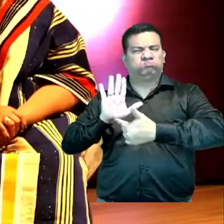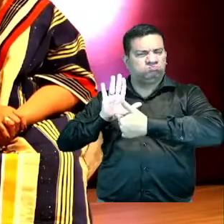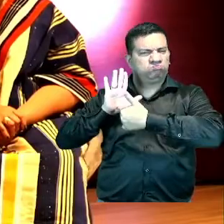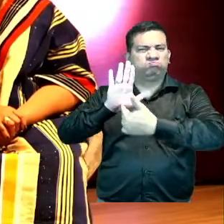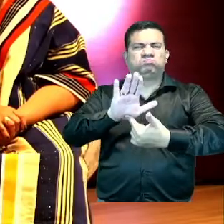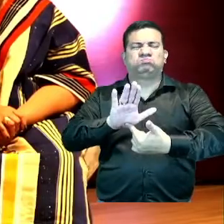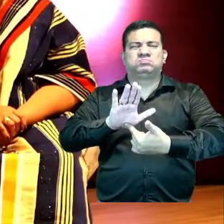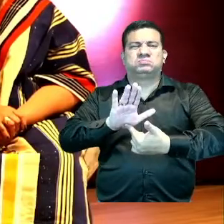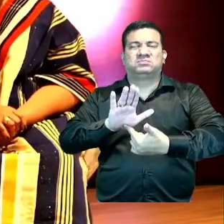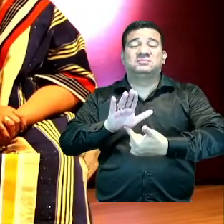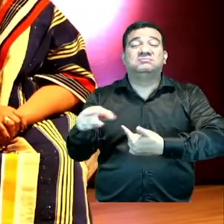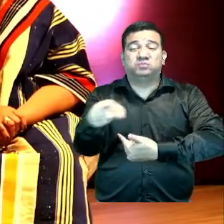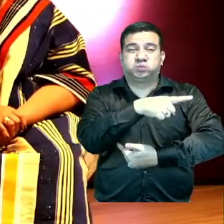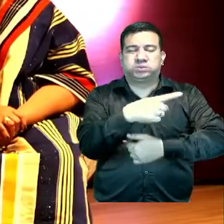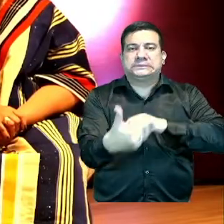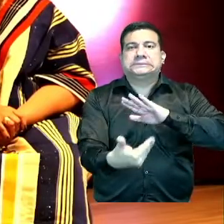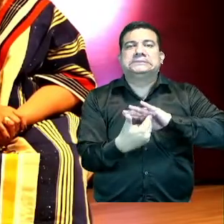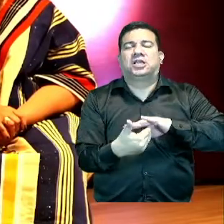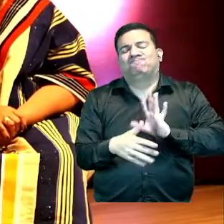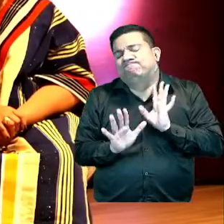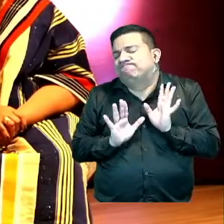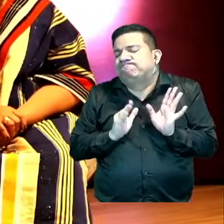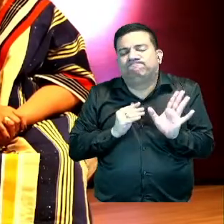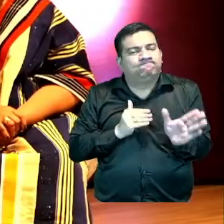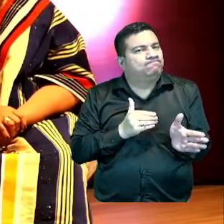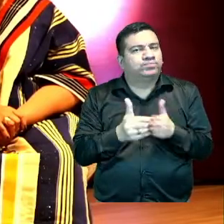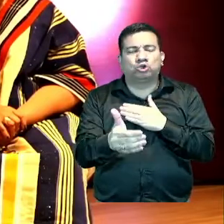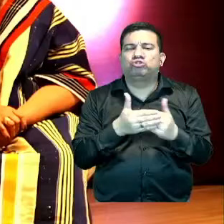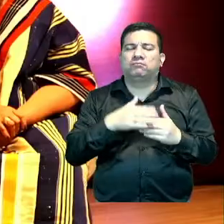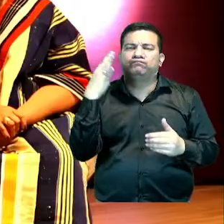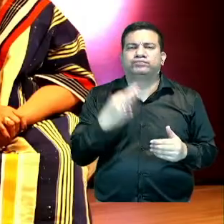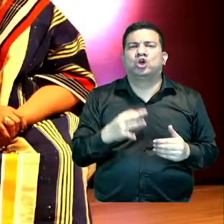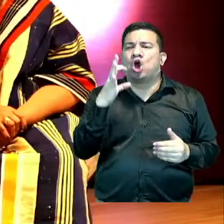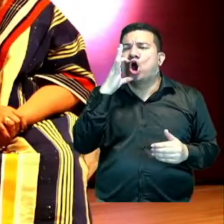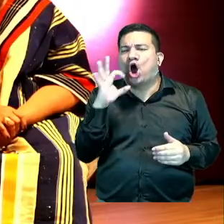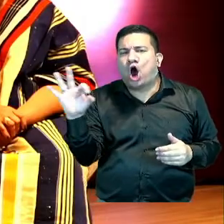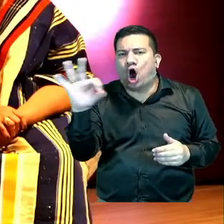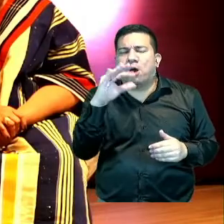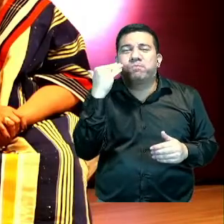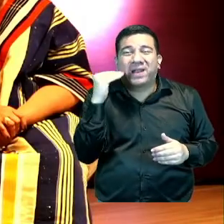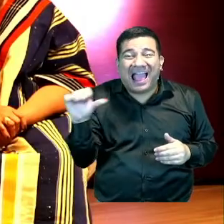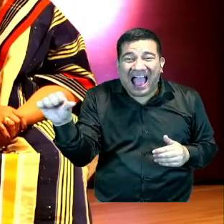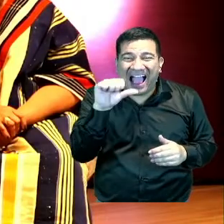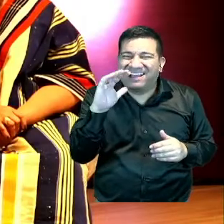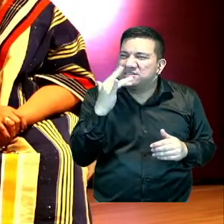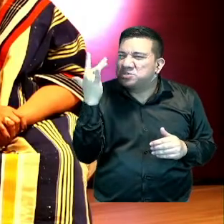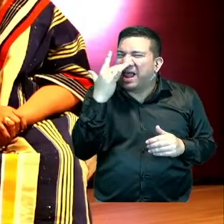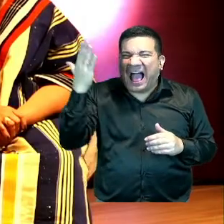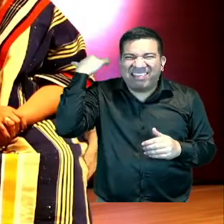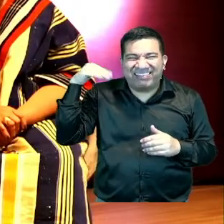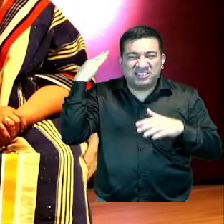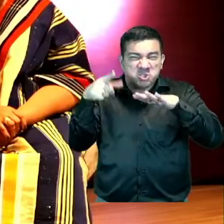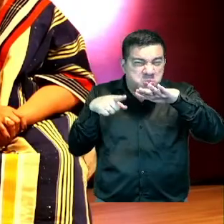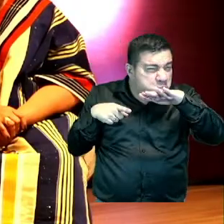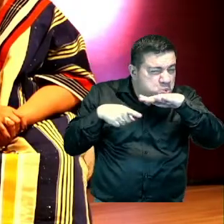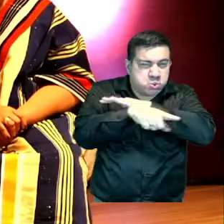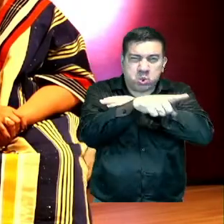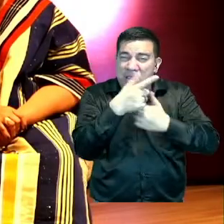But I come from a Cimarron people of women and men,